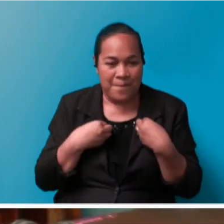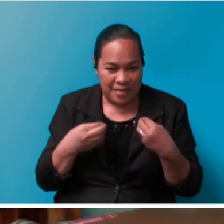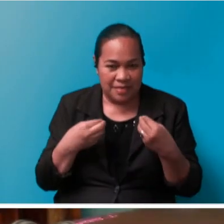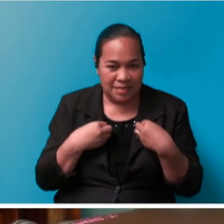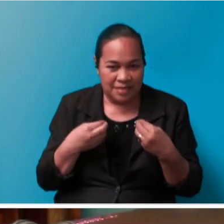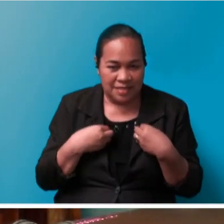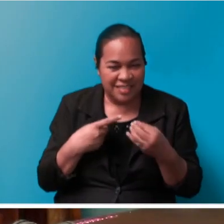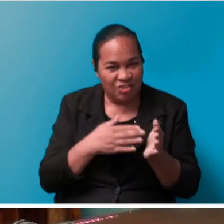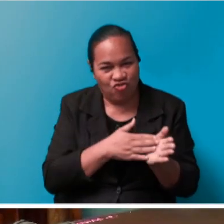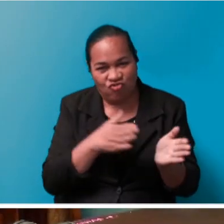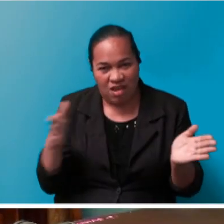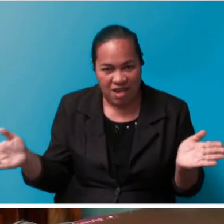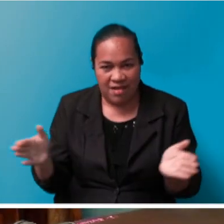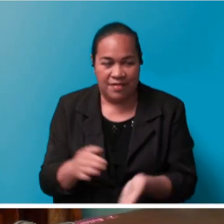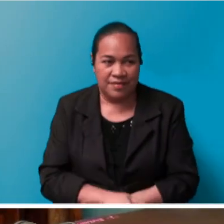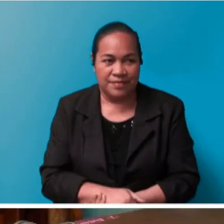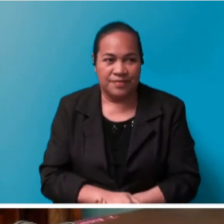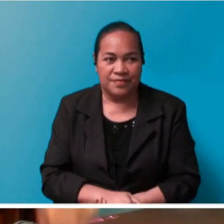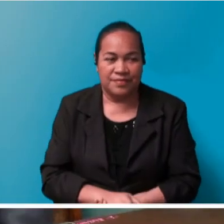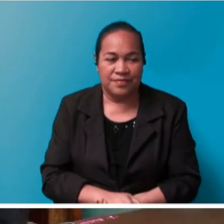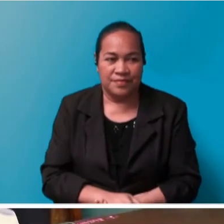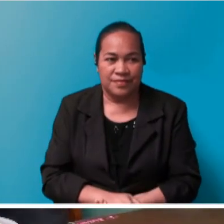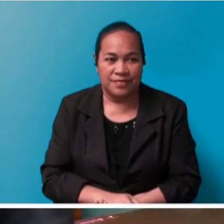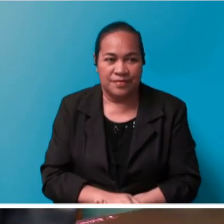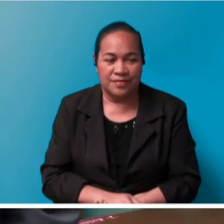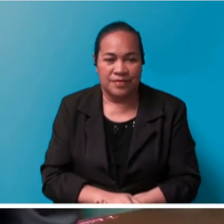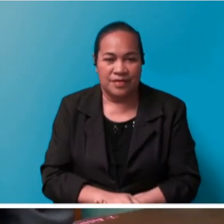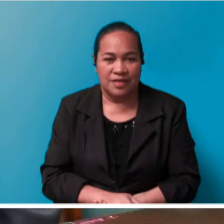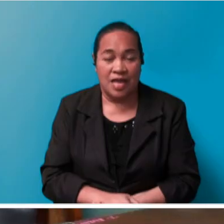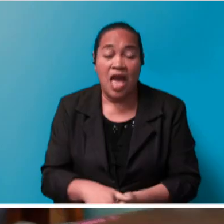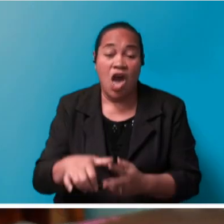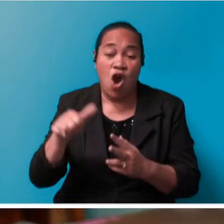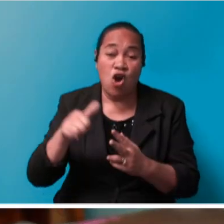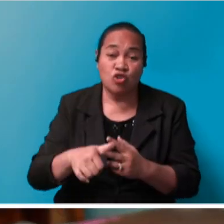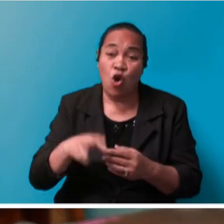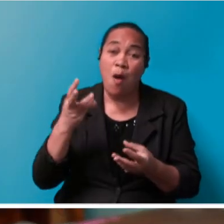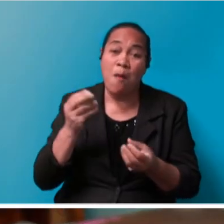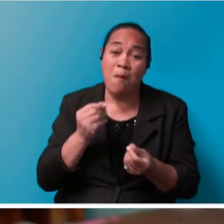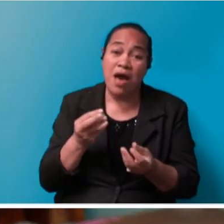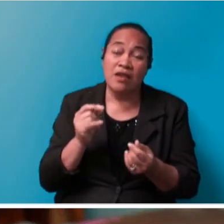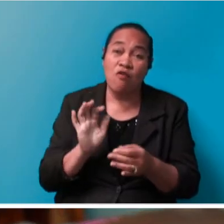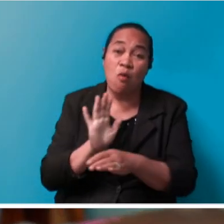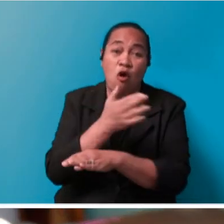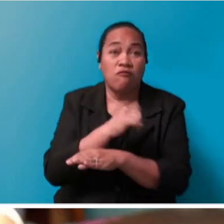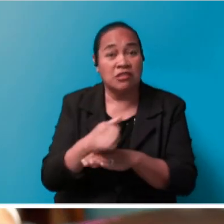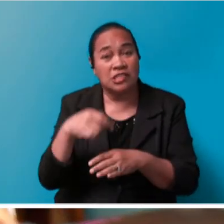general. So, Mr. Speaker, including the remittances which have remained very